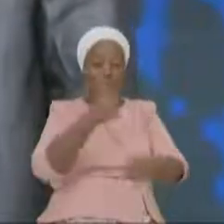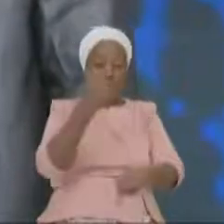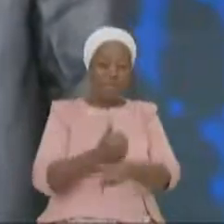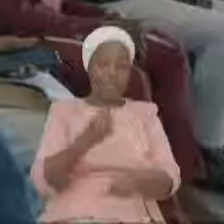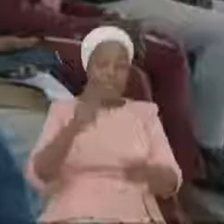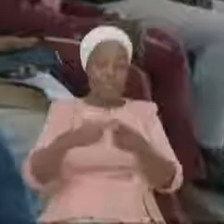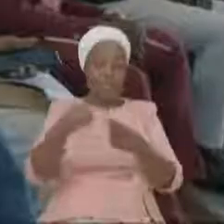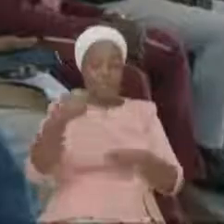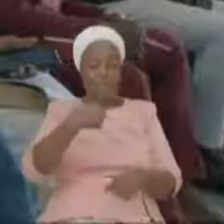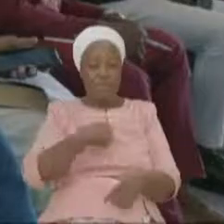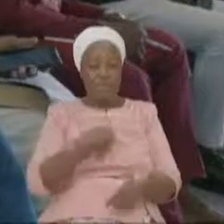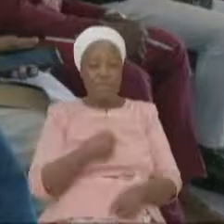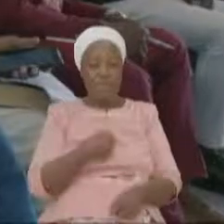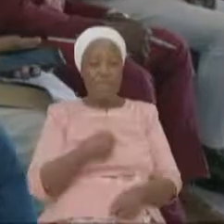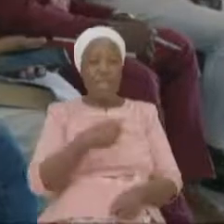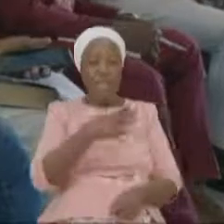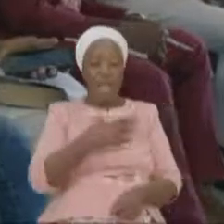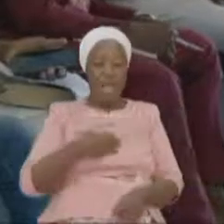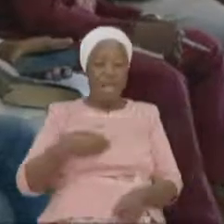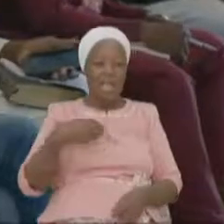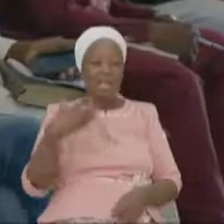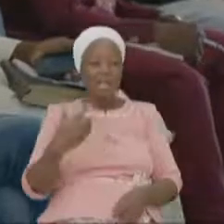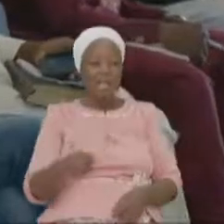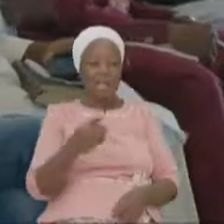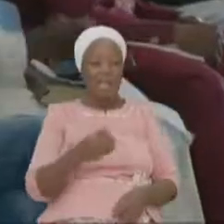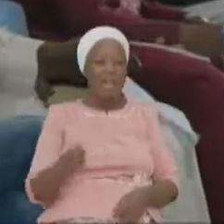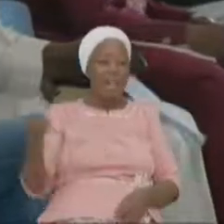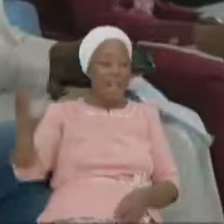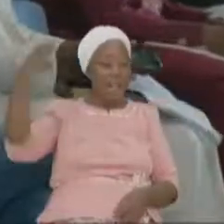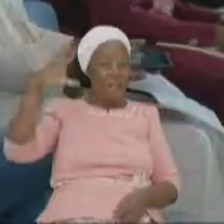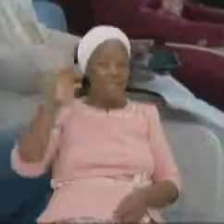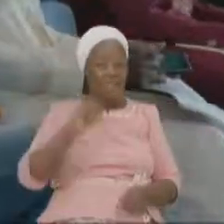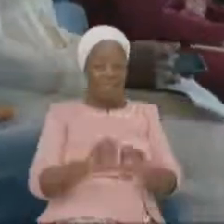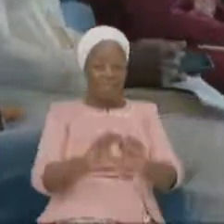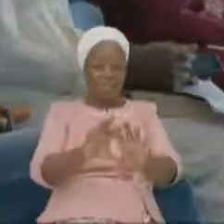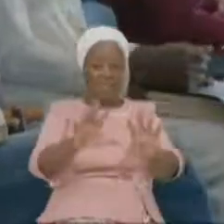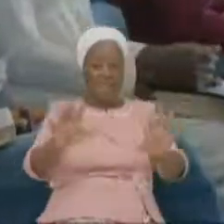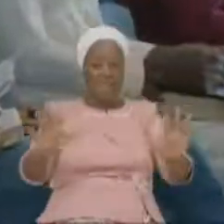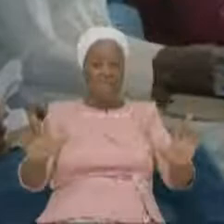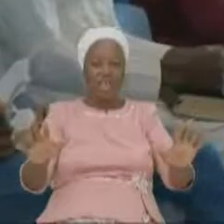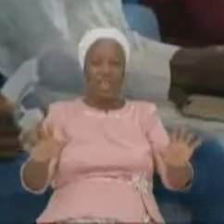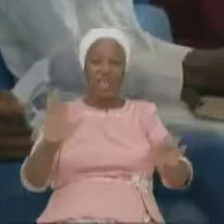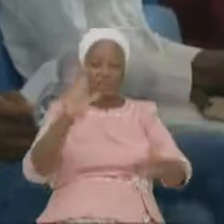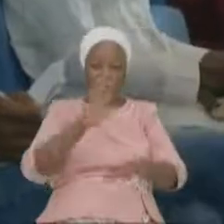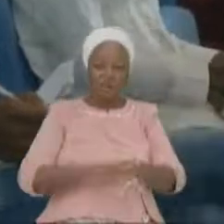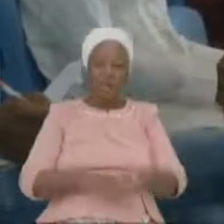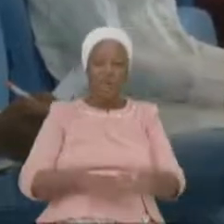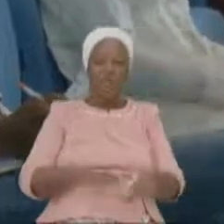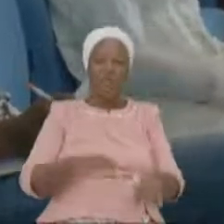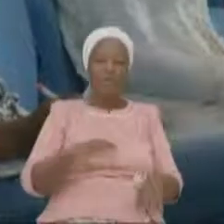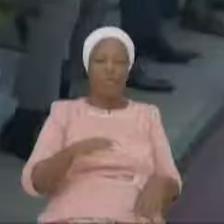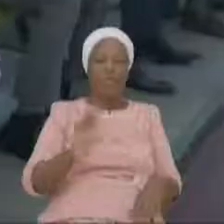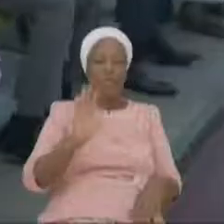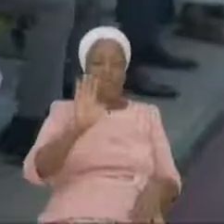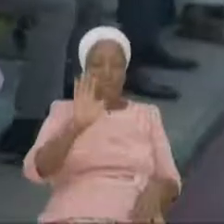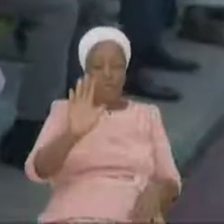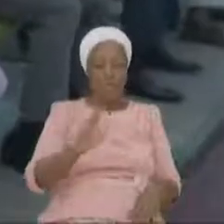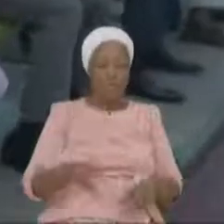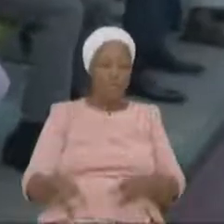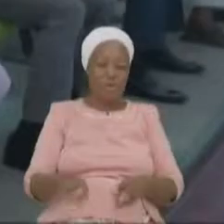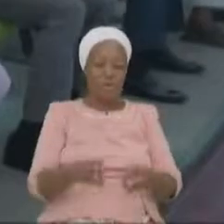me. And the light shall shine upon thy ways.